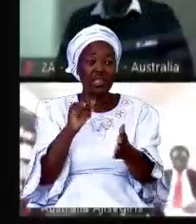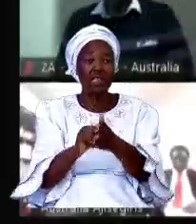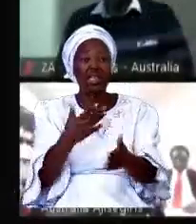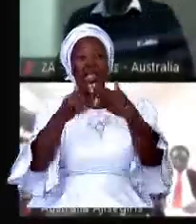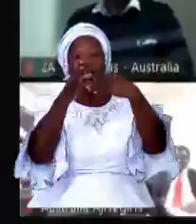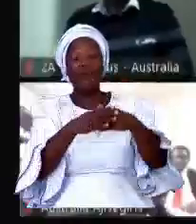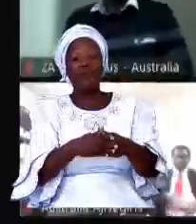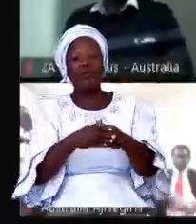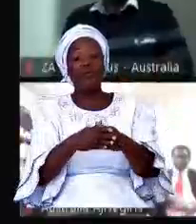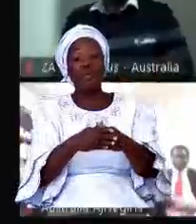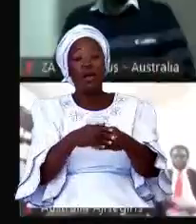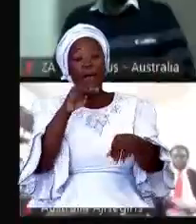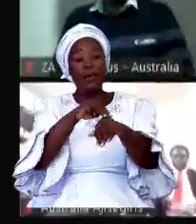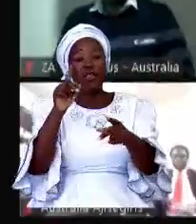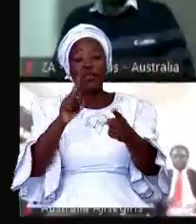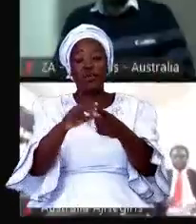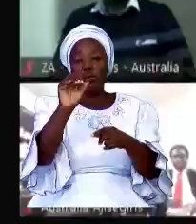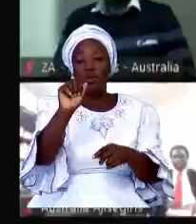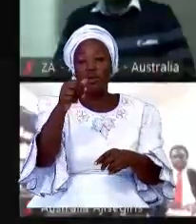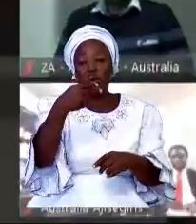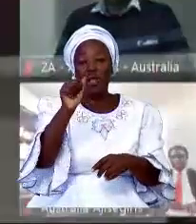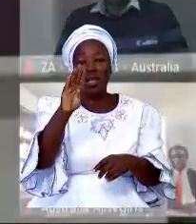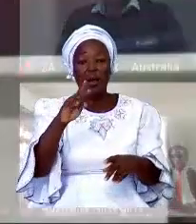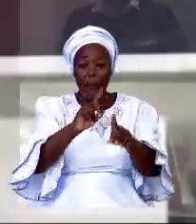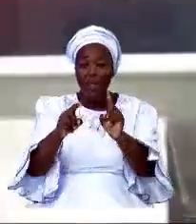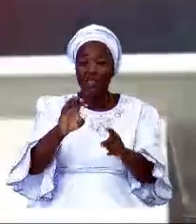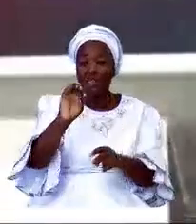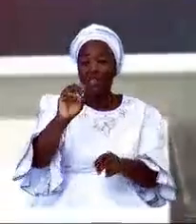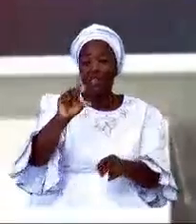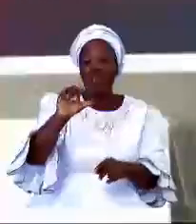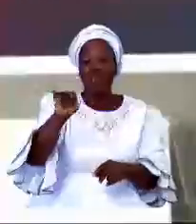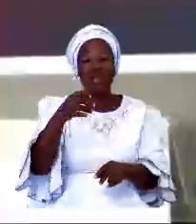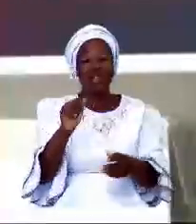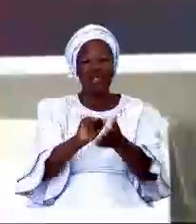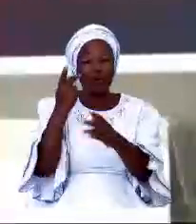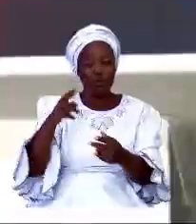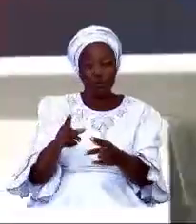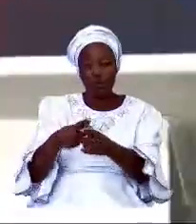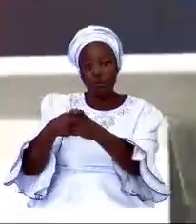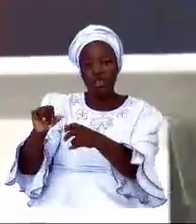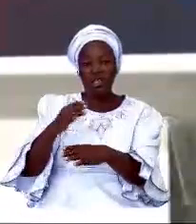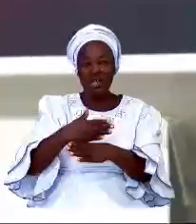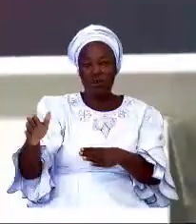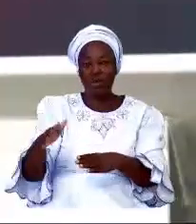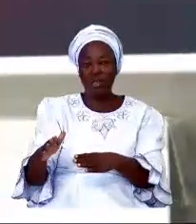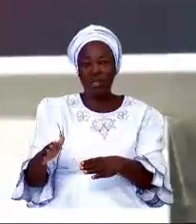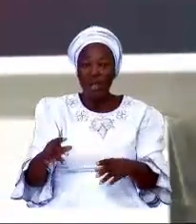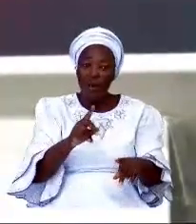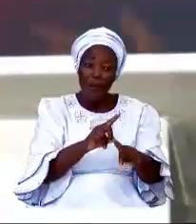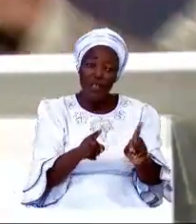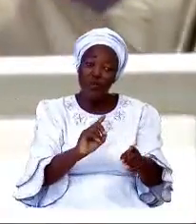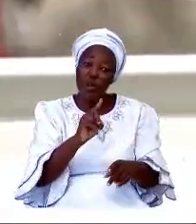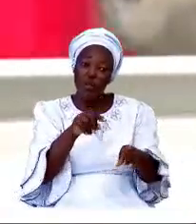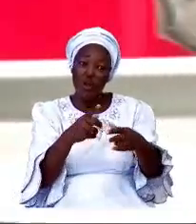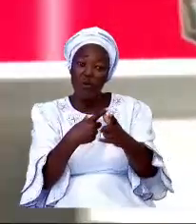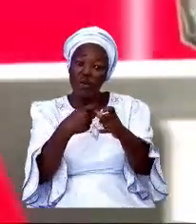that will take heaven's message unto Ahab but Elijah, who was running away. When